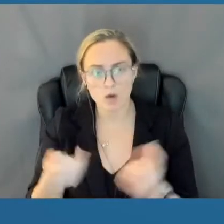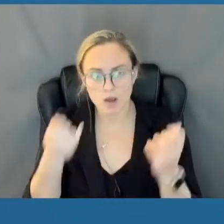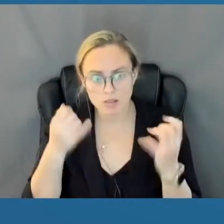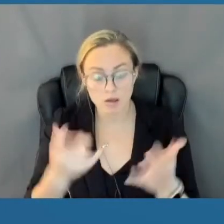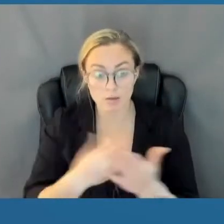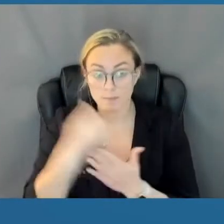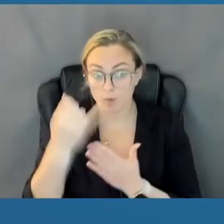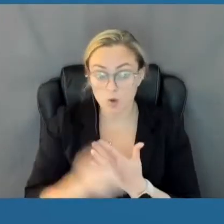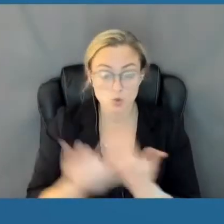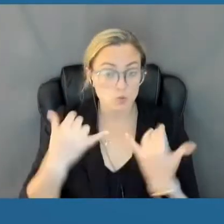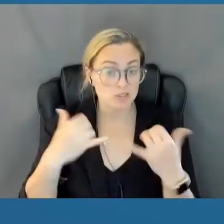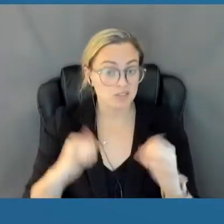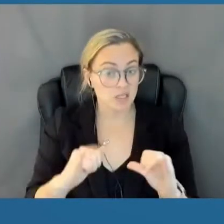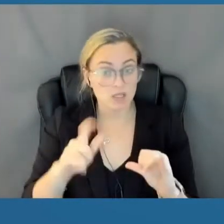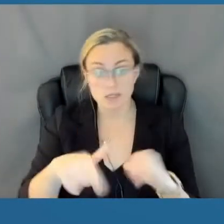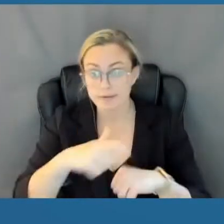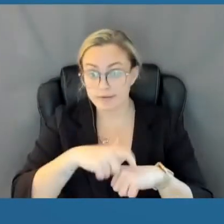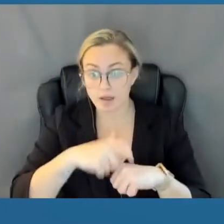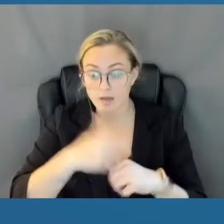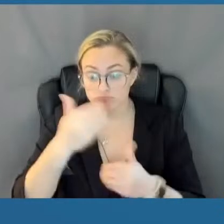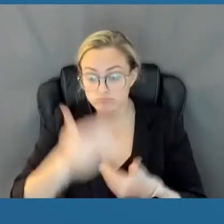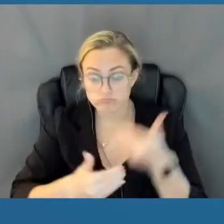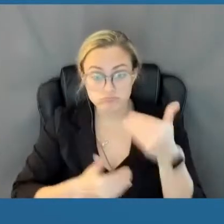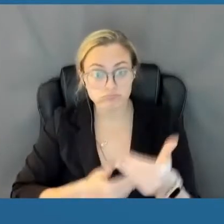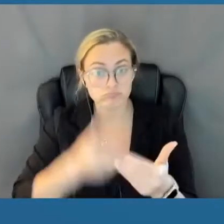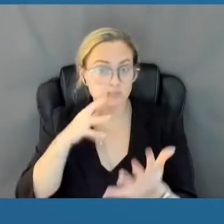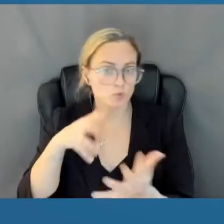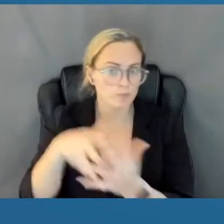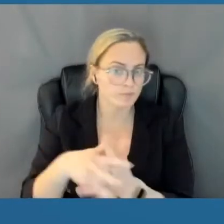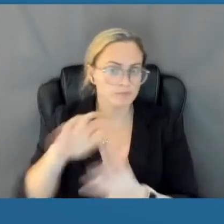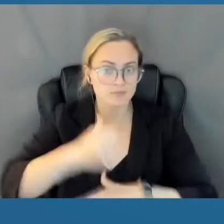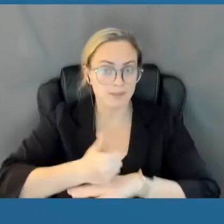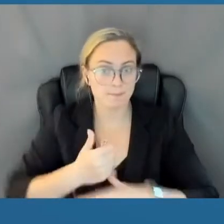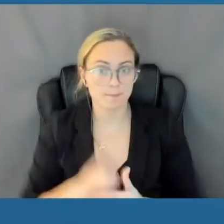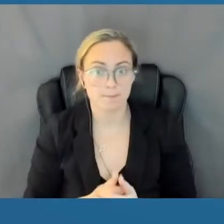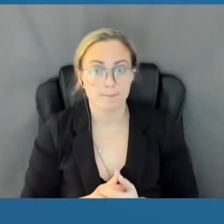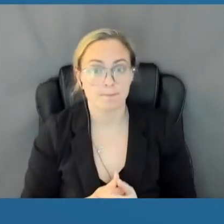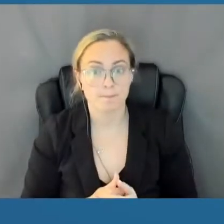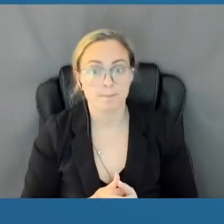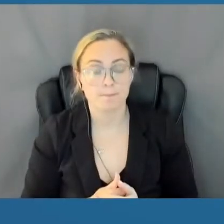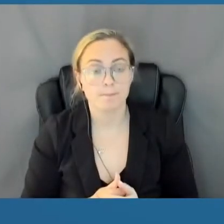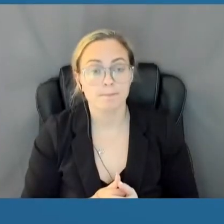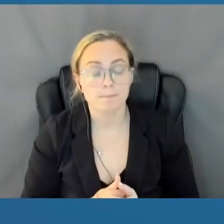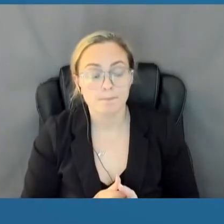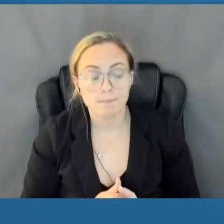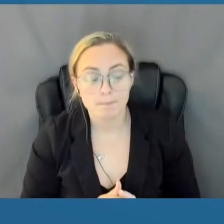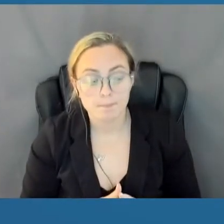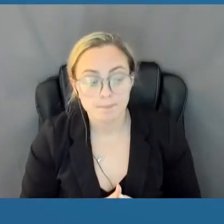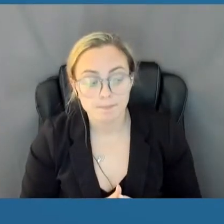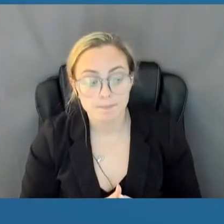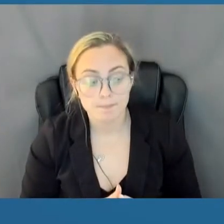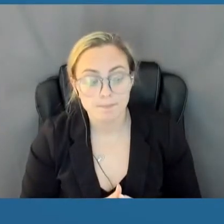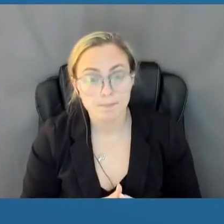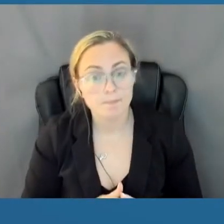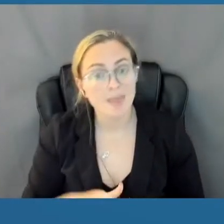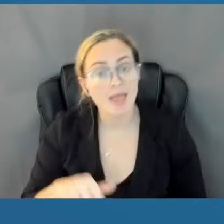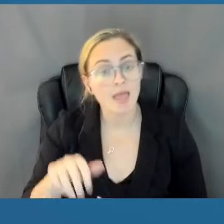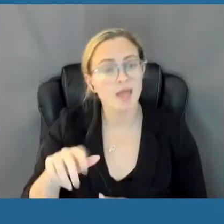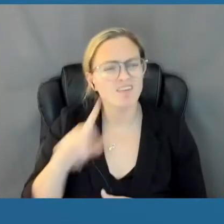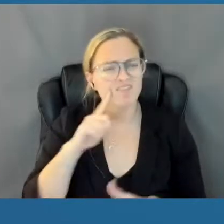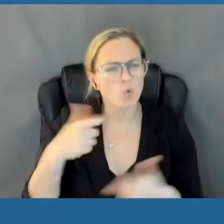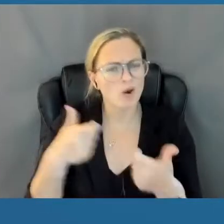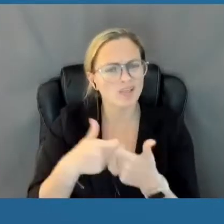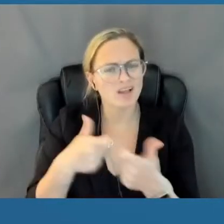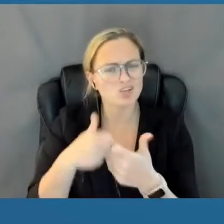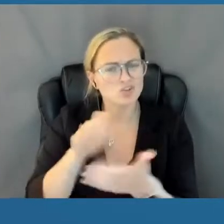that will still take us time to get into the ground. And waivers for electric school buses? That's moving